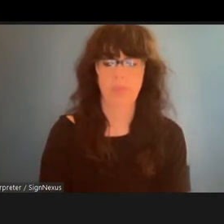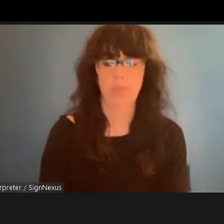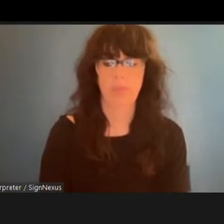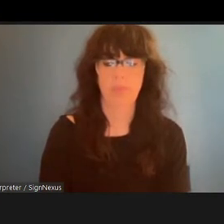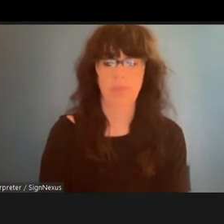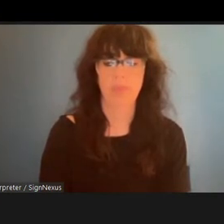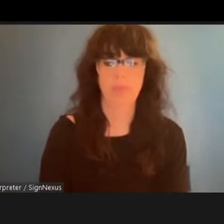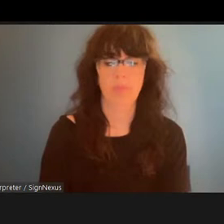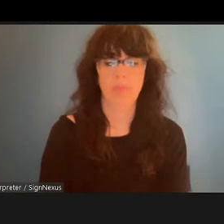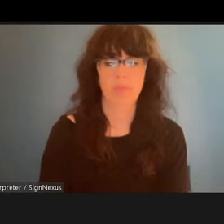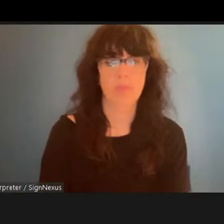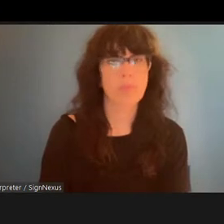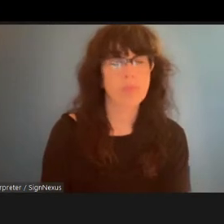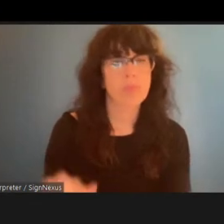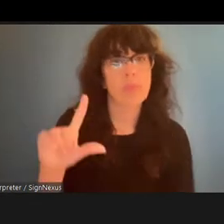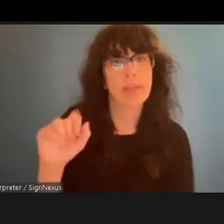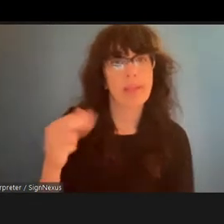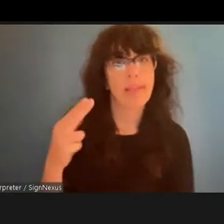leah struck